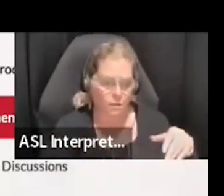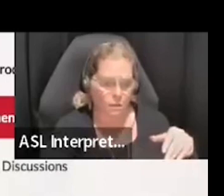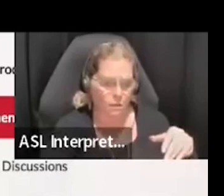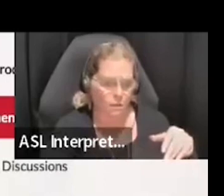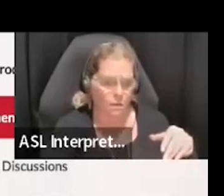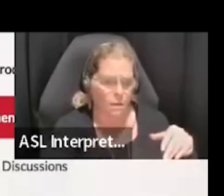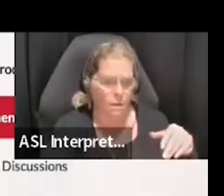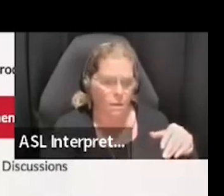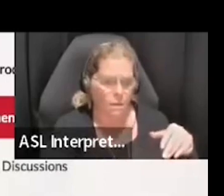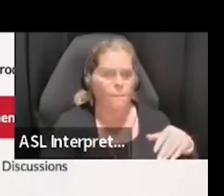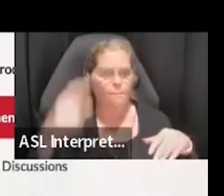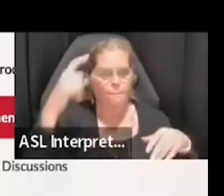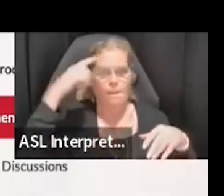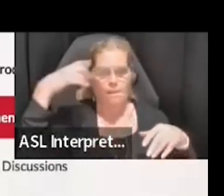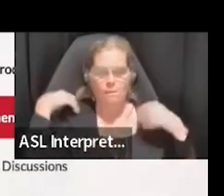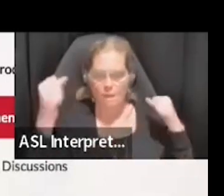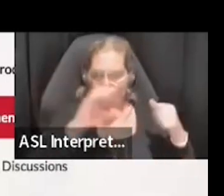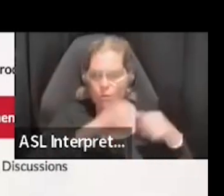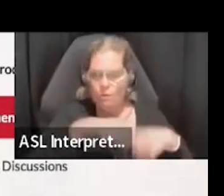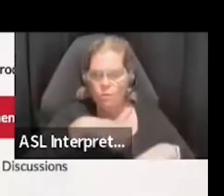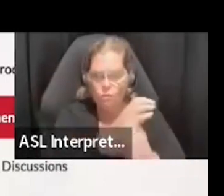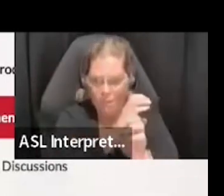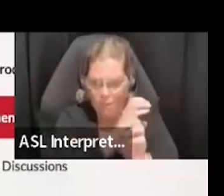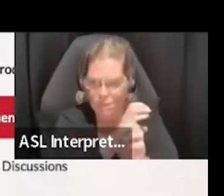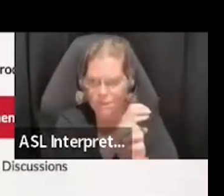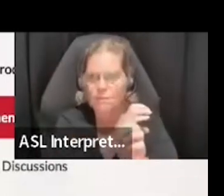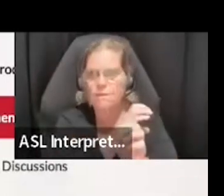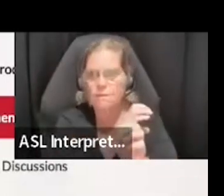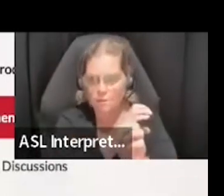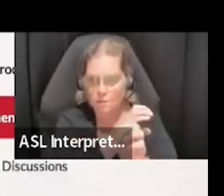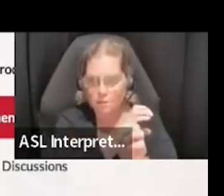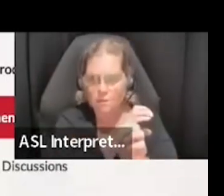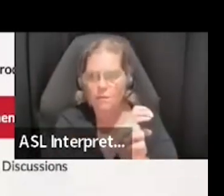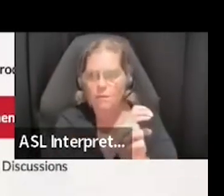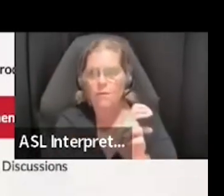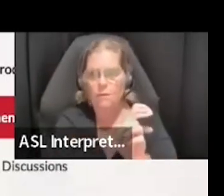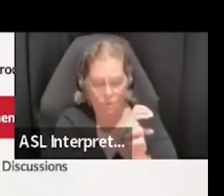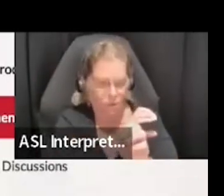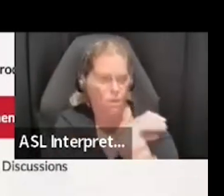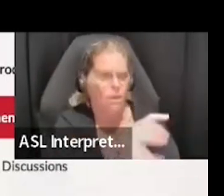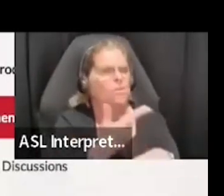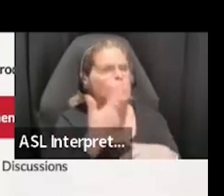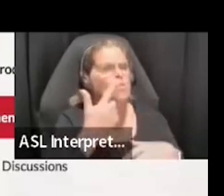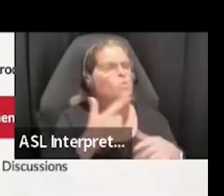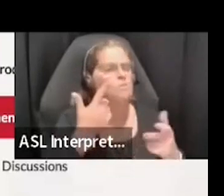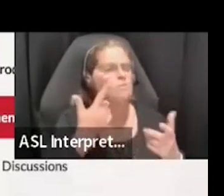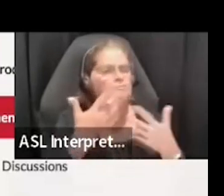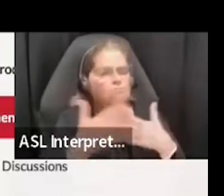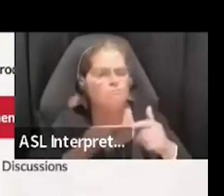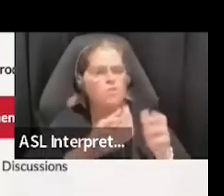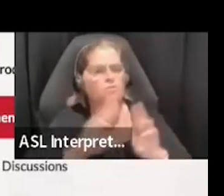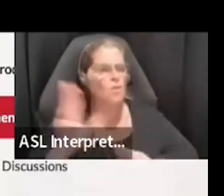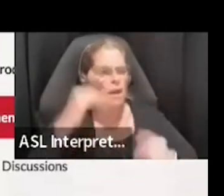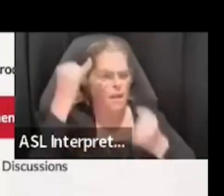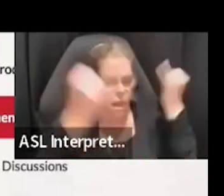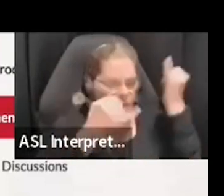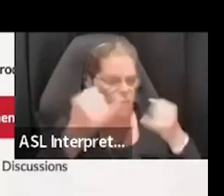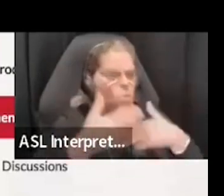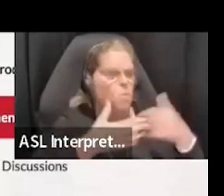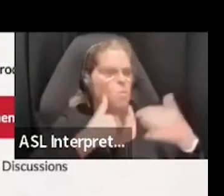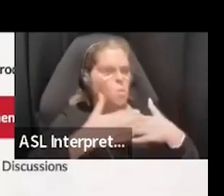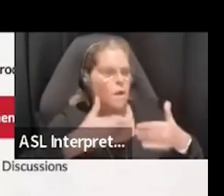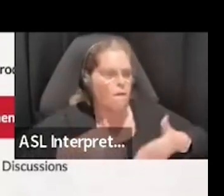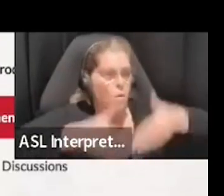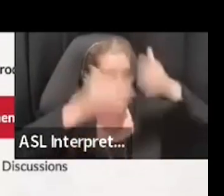to learn, and it would be helpful for teachers to have someone to bounce off ideas or approach for guidance when they are